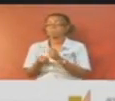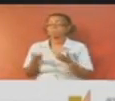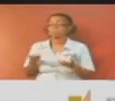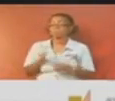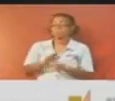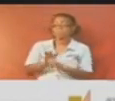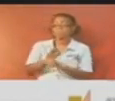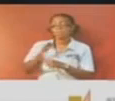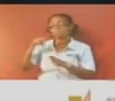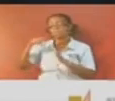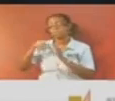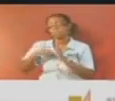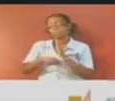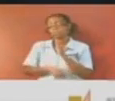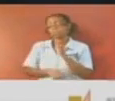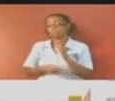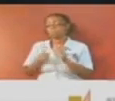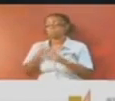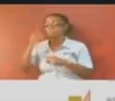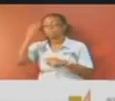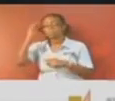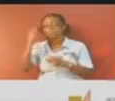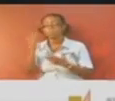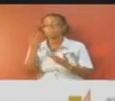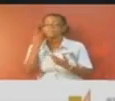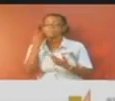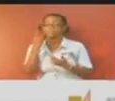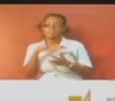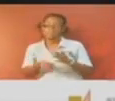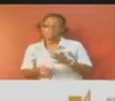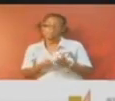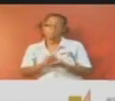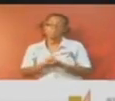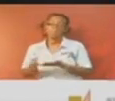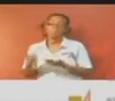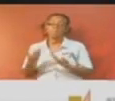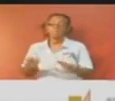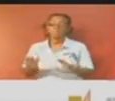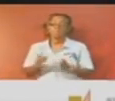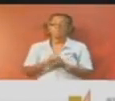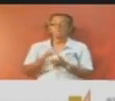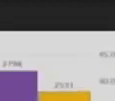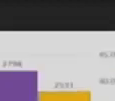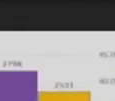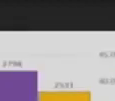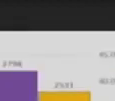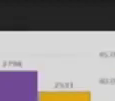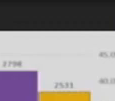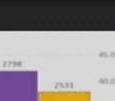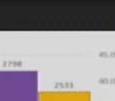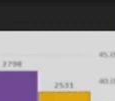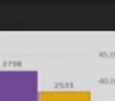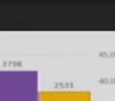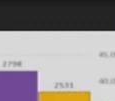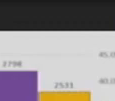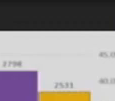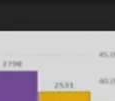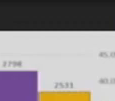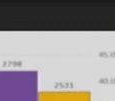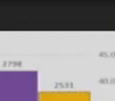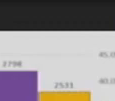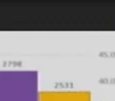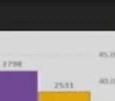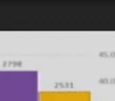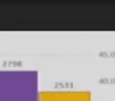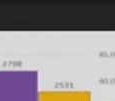We can only report on that when the week is finished and we see what has actually come out of the system. Next slide. Looking at the numbers